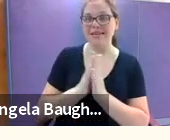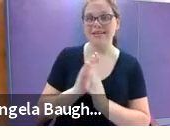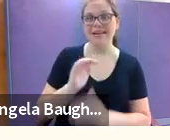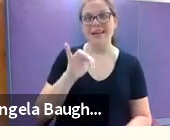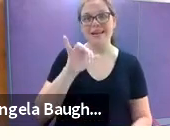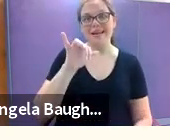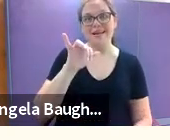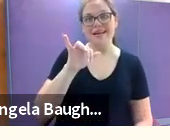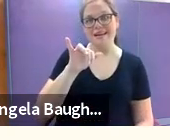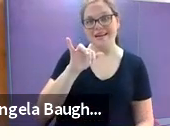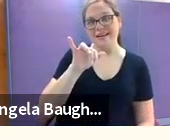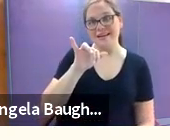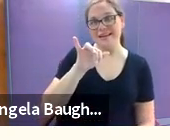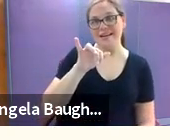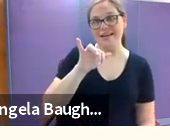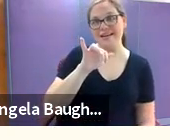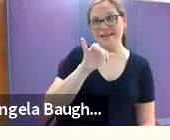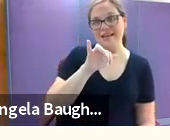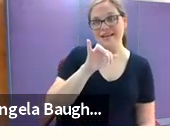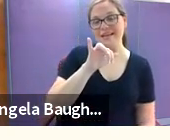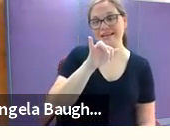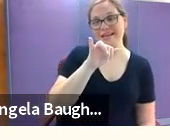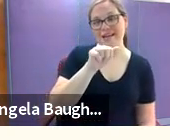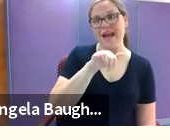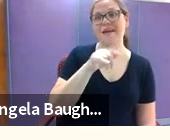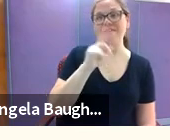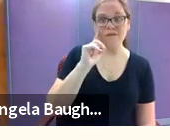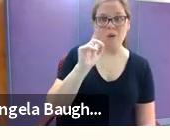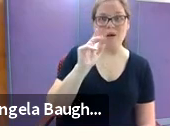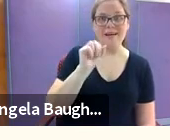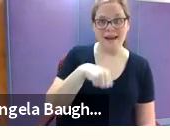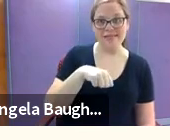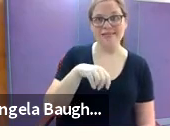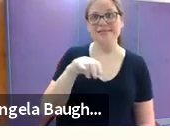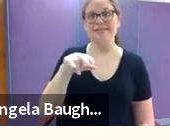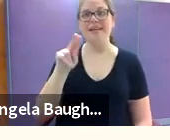yes, opposition, nay or no, or abstain.